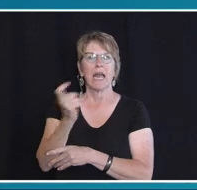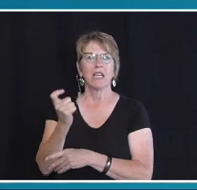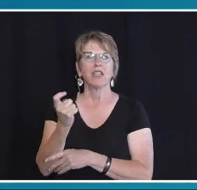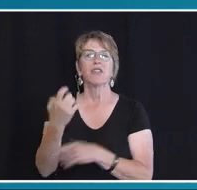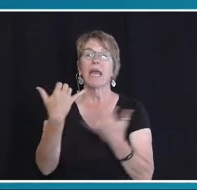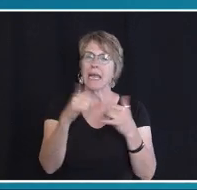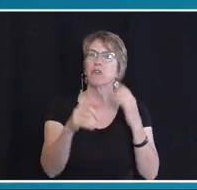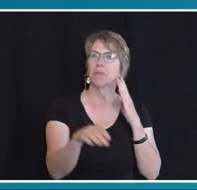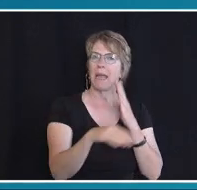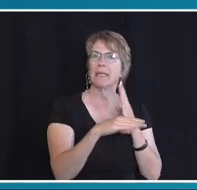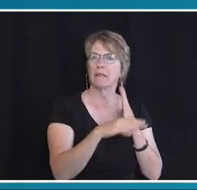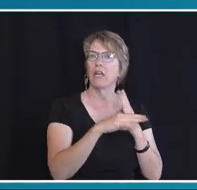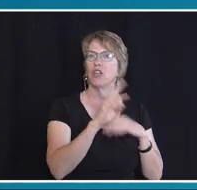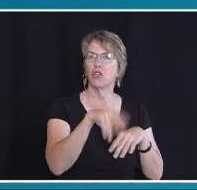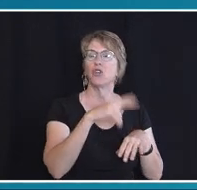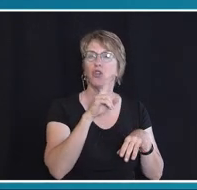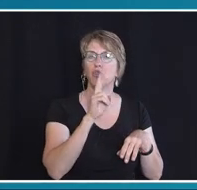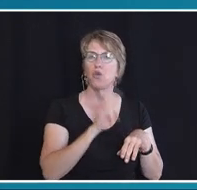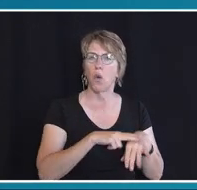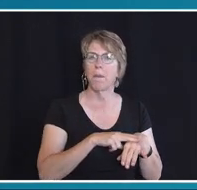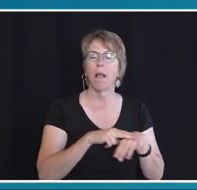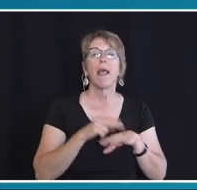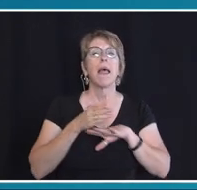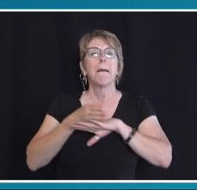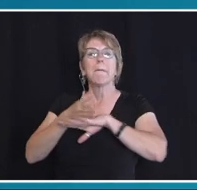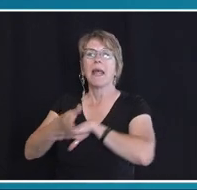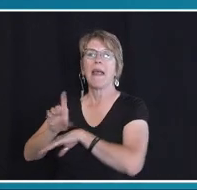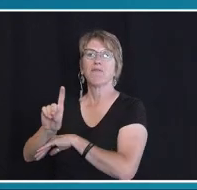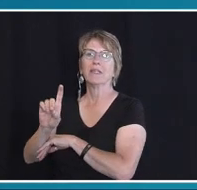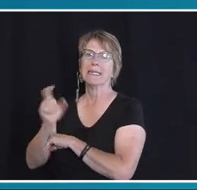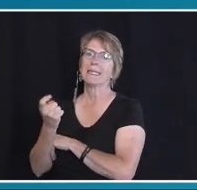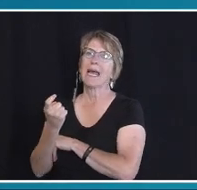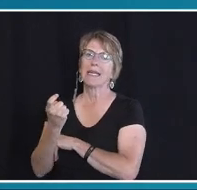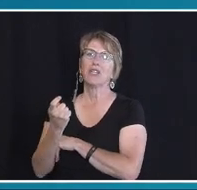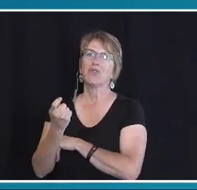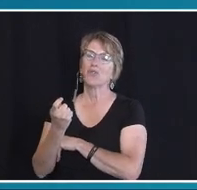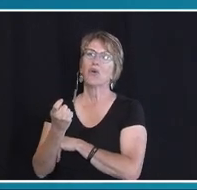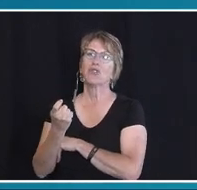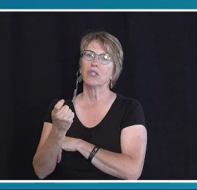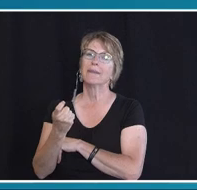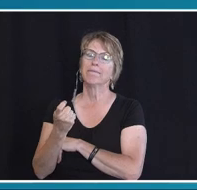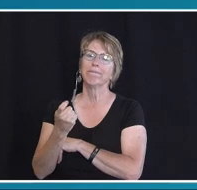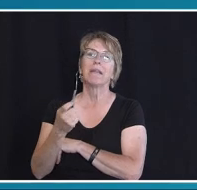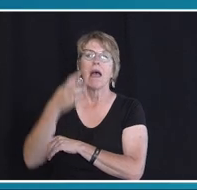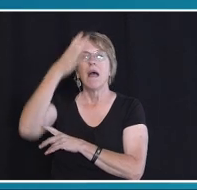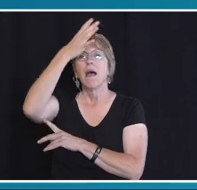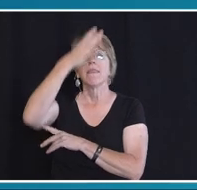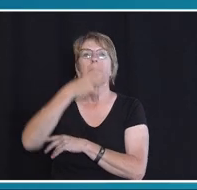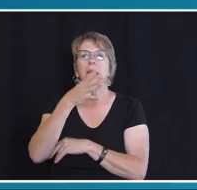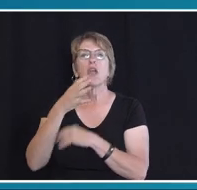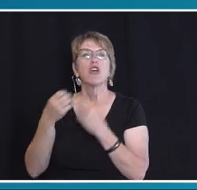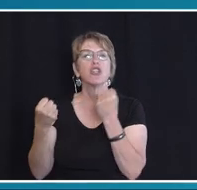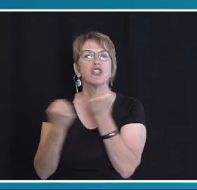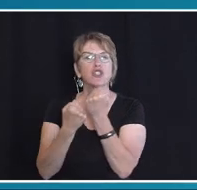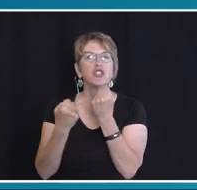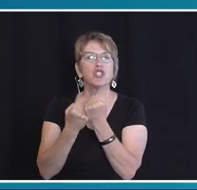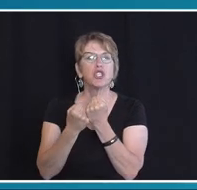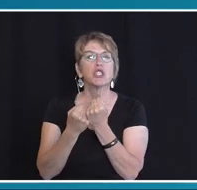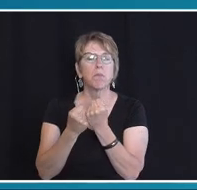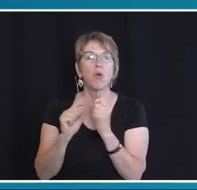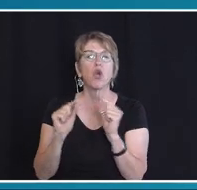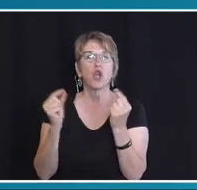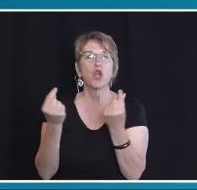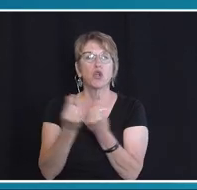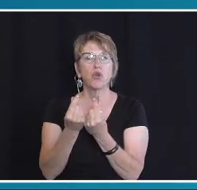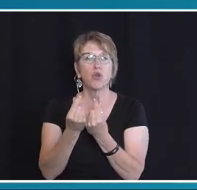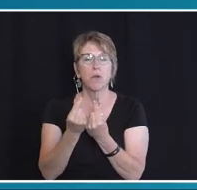soccer, the regular soccer. After the diagnosis, in one of the parents' support group for muscular dystrophy kids came